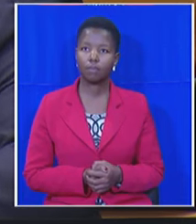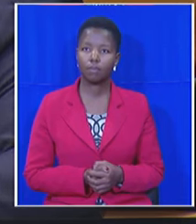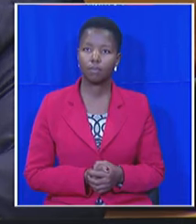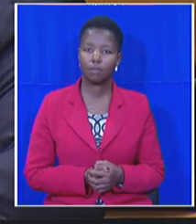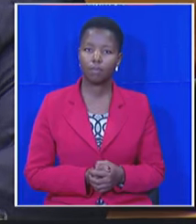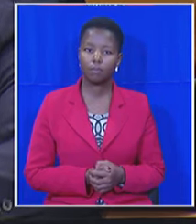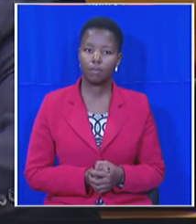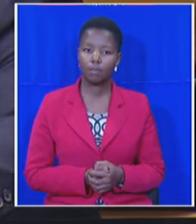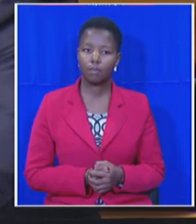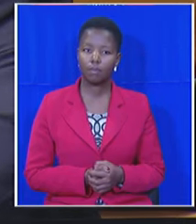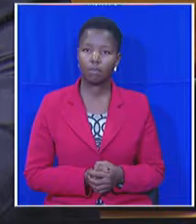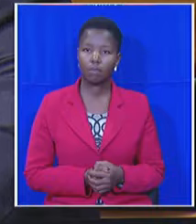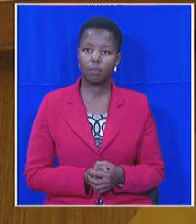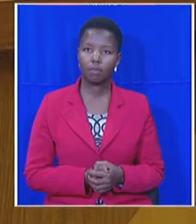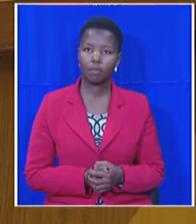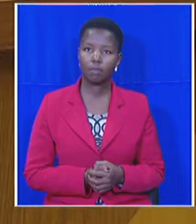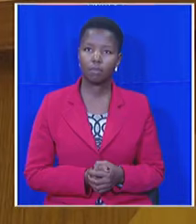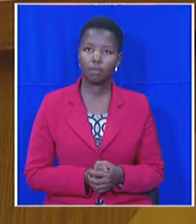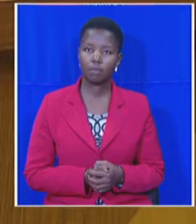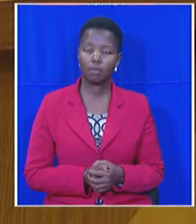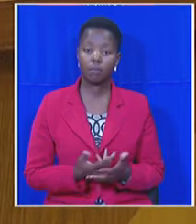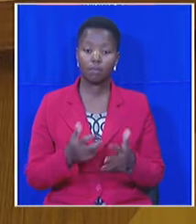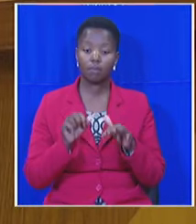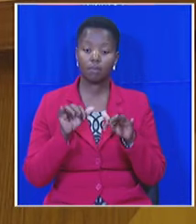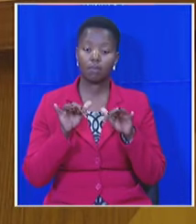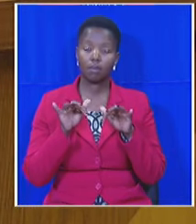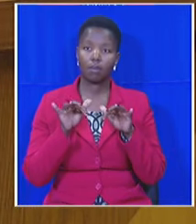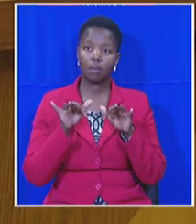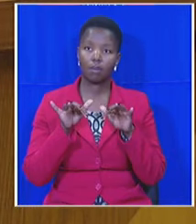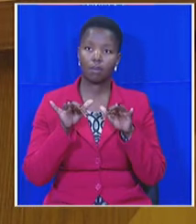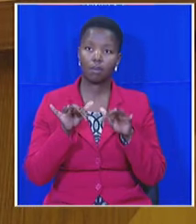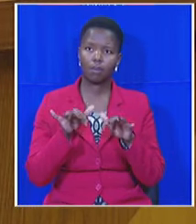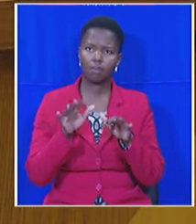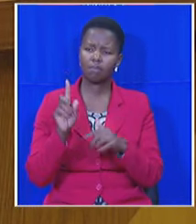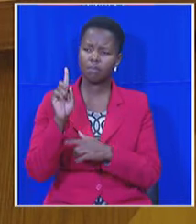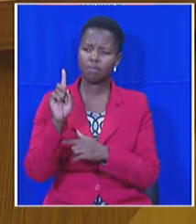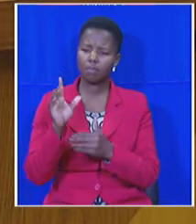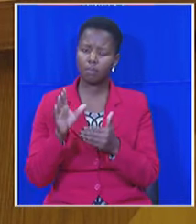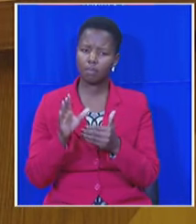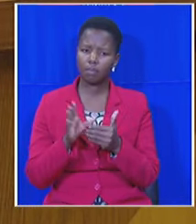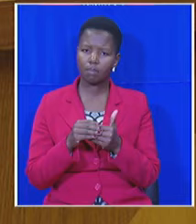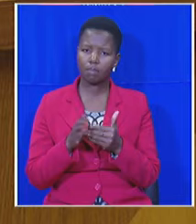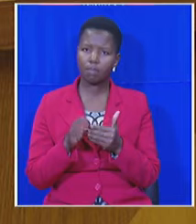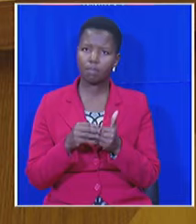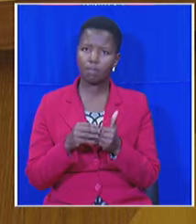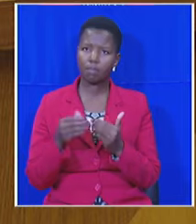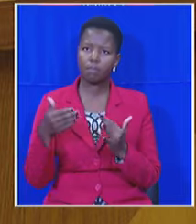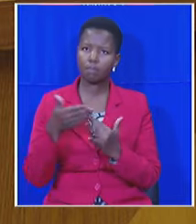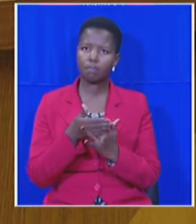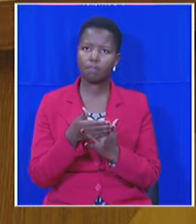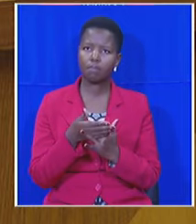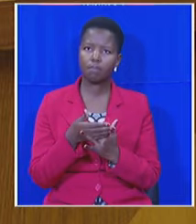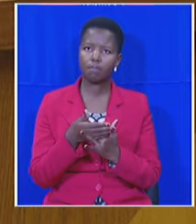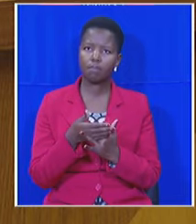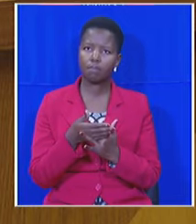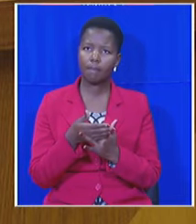Thank you, Chair. Abantu bethu abakwazi. Order, honorable members. Can we allow the member on the podium to be heard? Okay. Lack